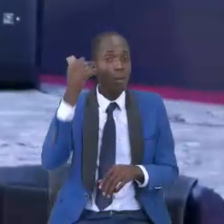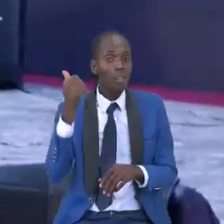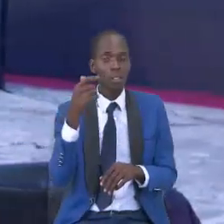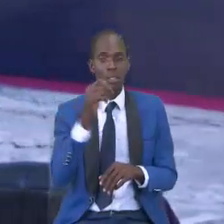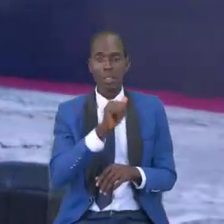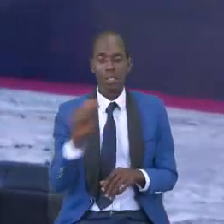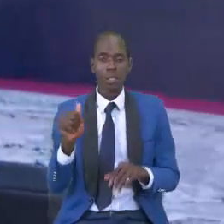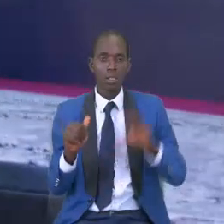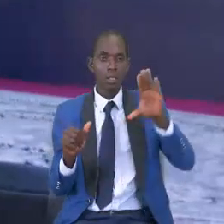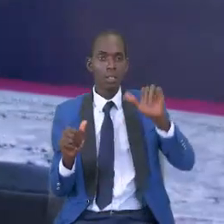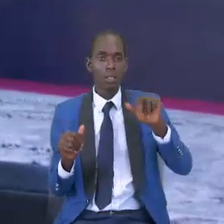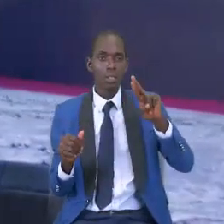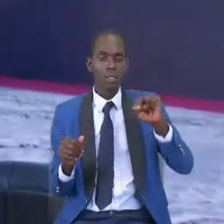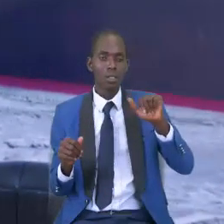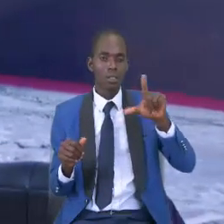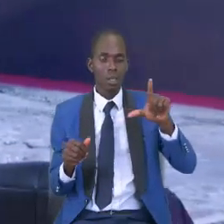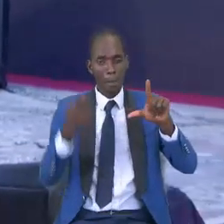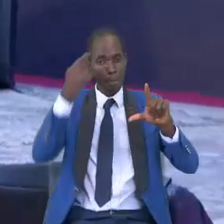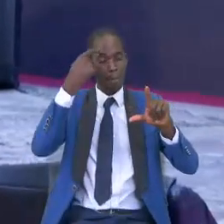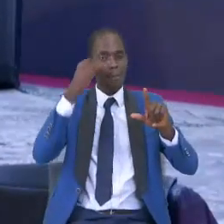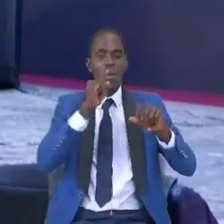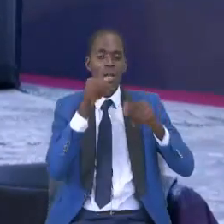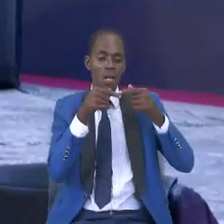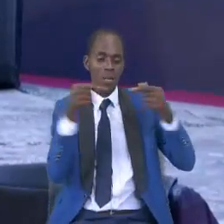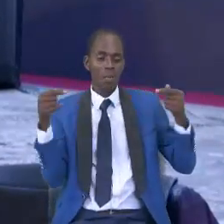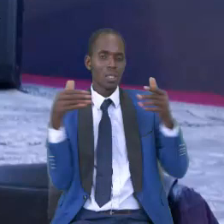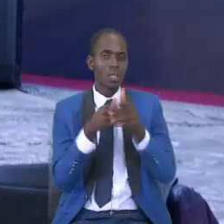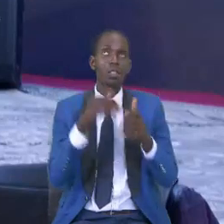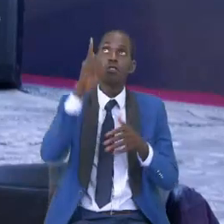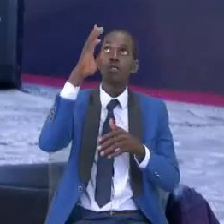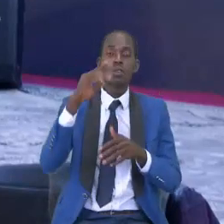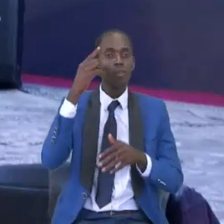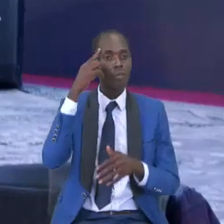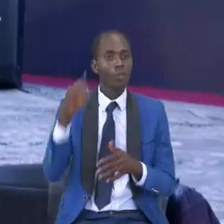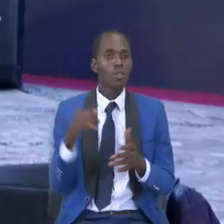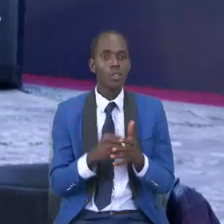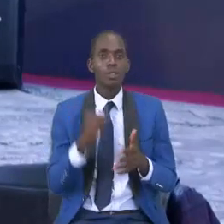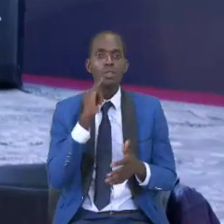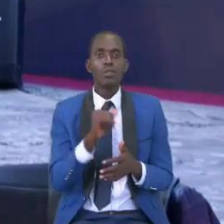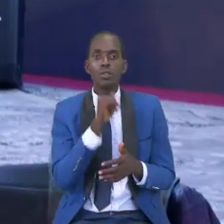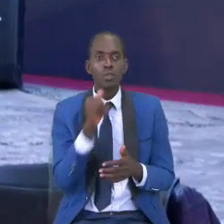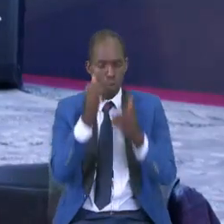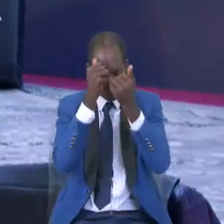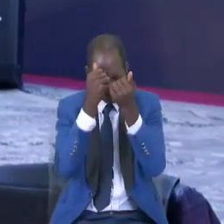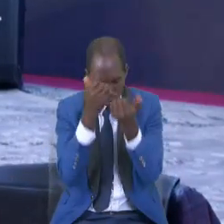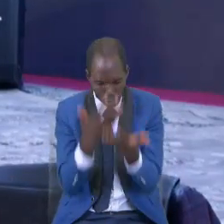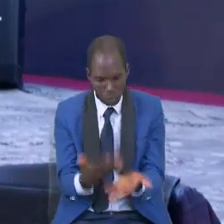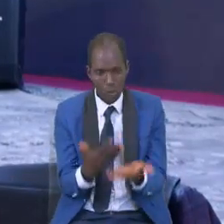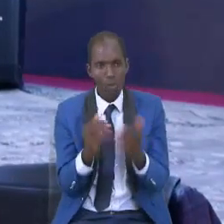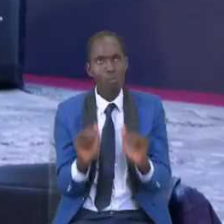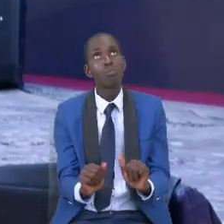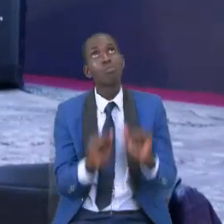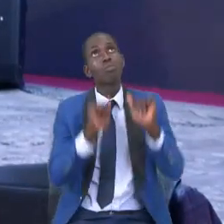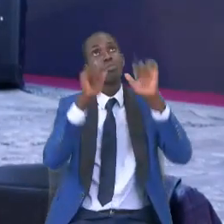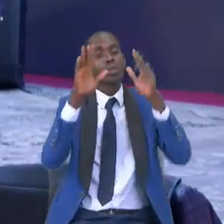carnal mind is enmity against God, for it is not subject, it is not submissive to the law